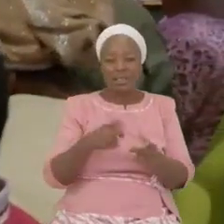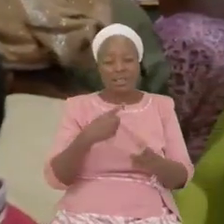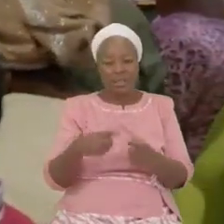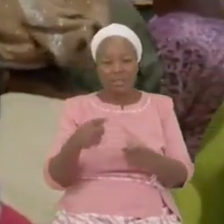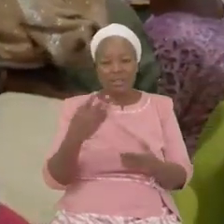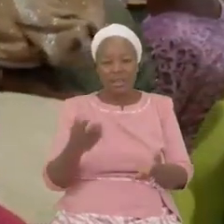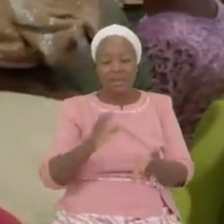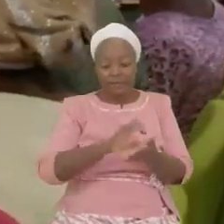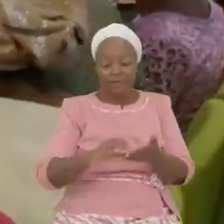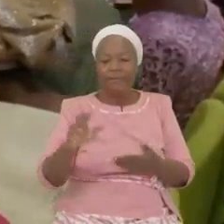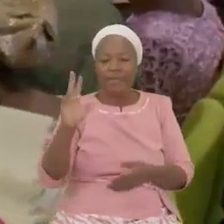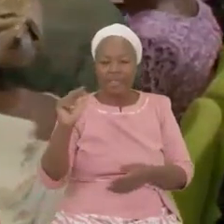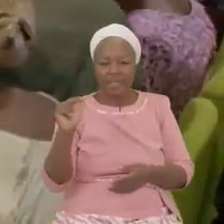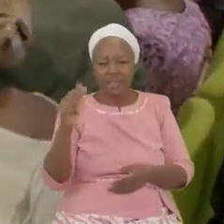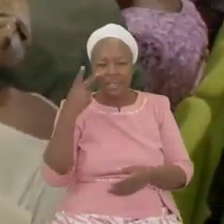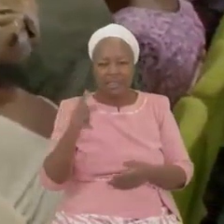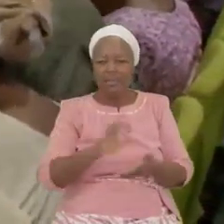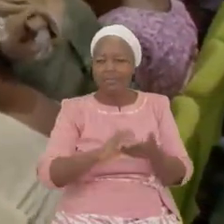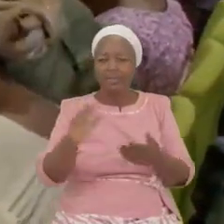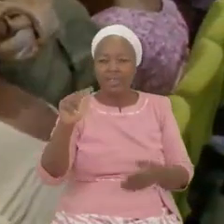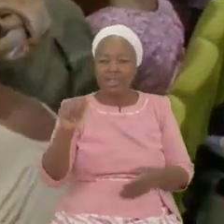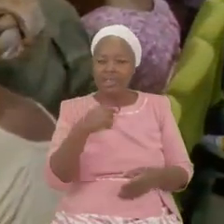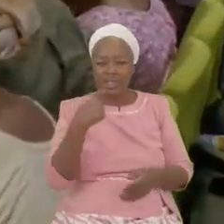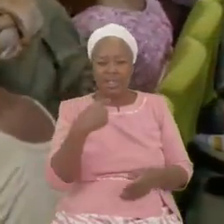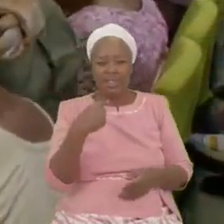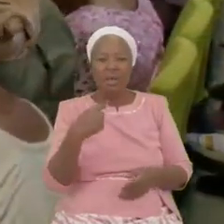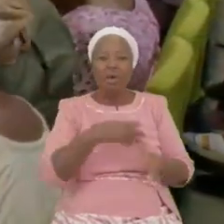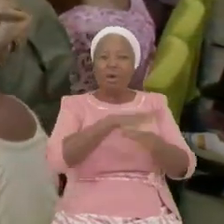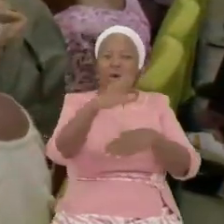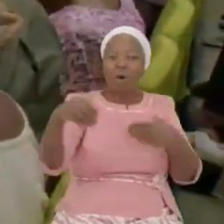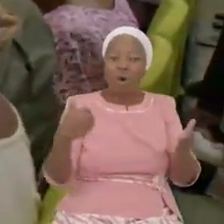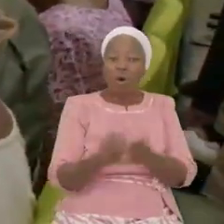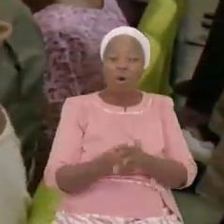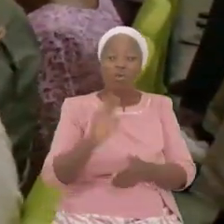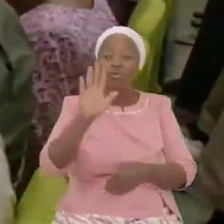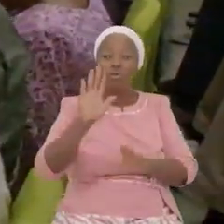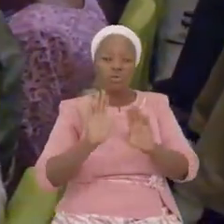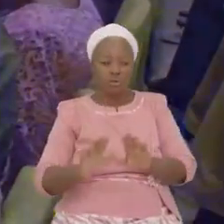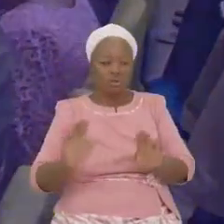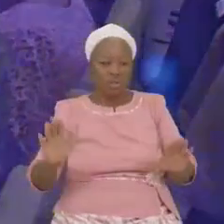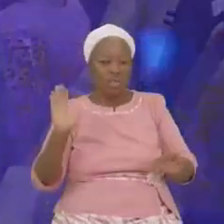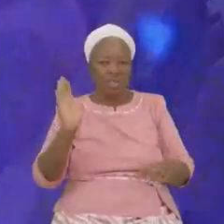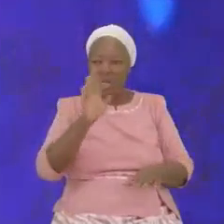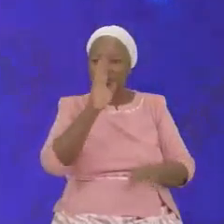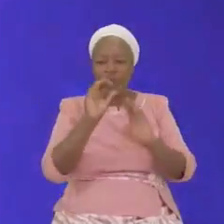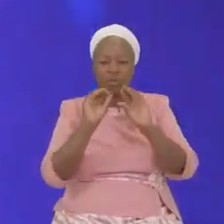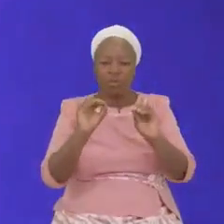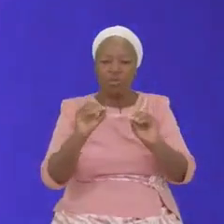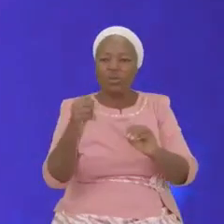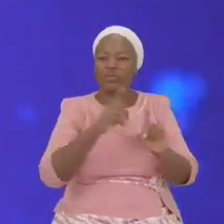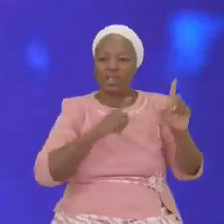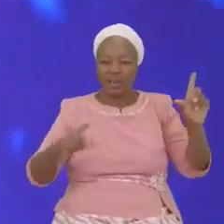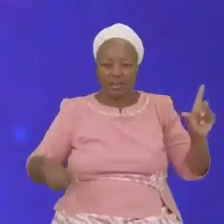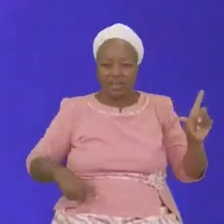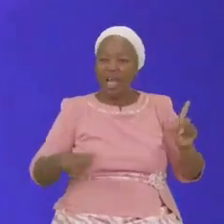Look there at verse 13. In verse 13, it says, all thy children shall be taught of the Lord,